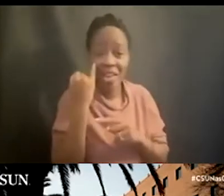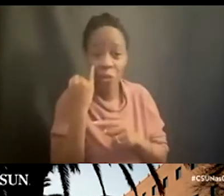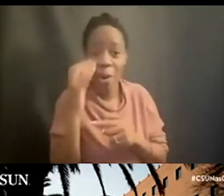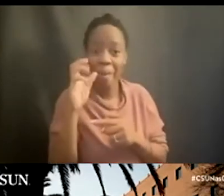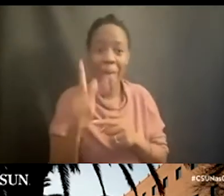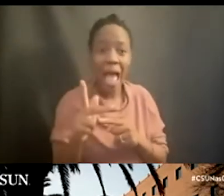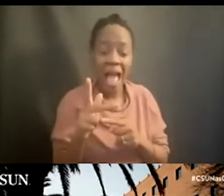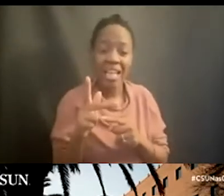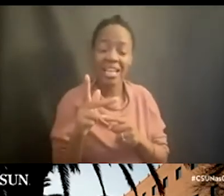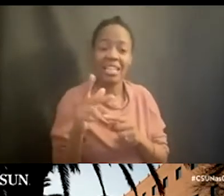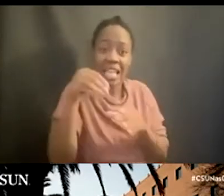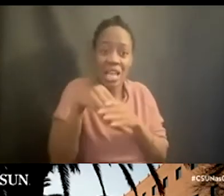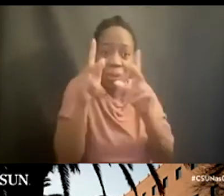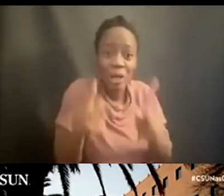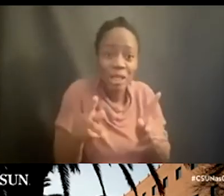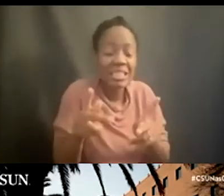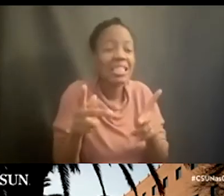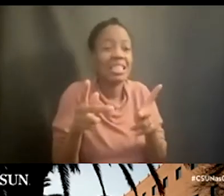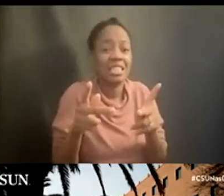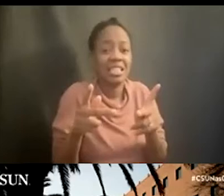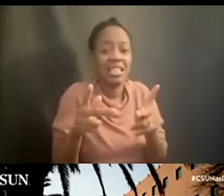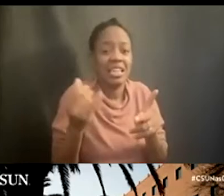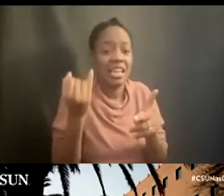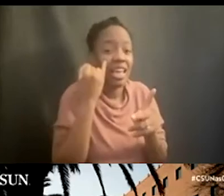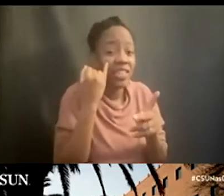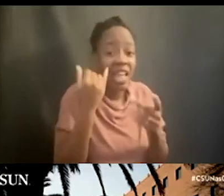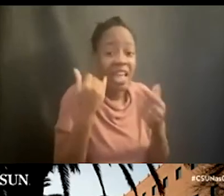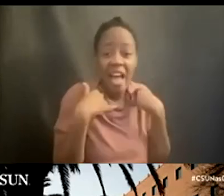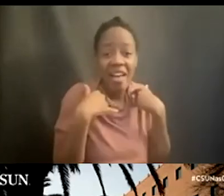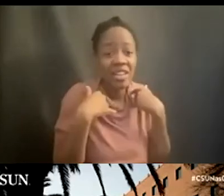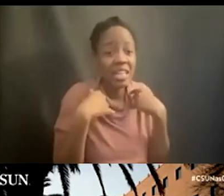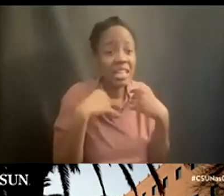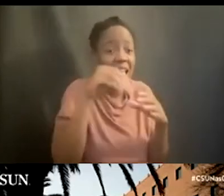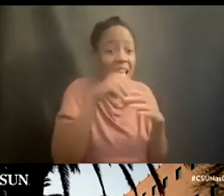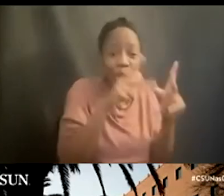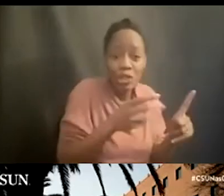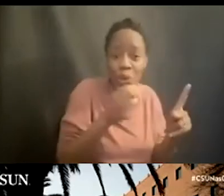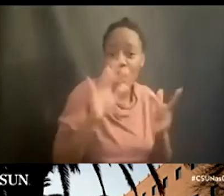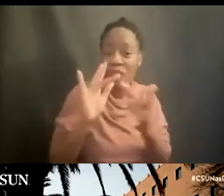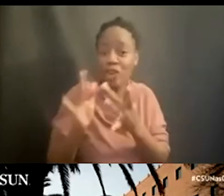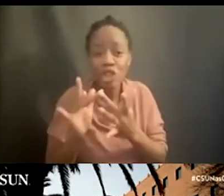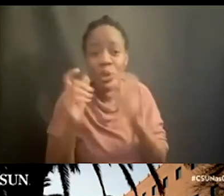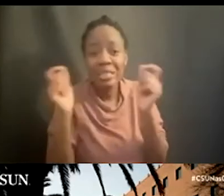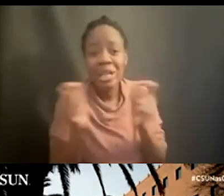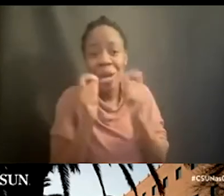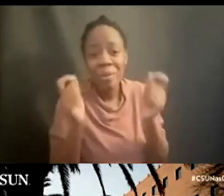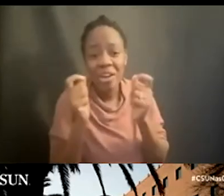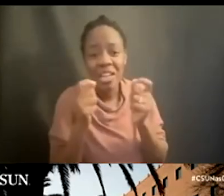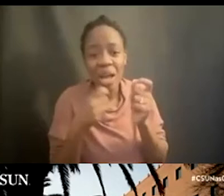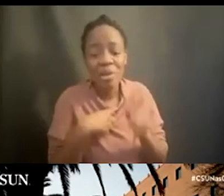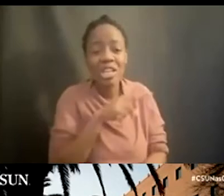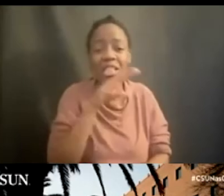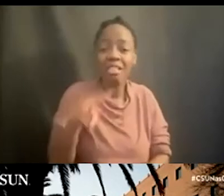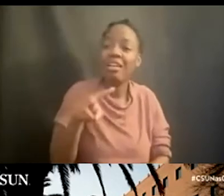and if somehow there's a virtual ceremony or maybe an in-person ceremony, it's gonna be just looking at my dad and